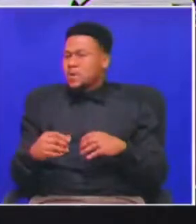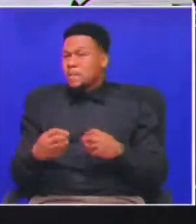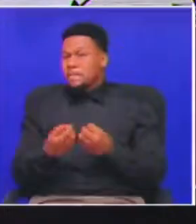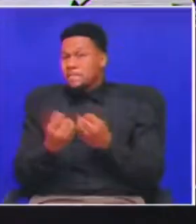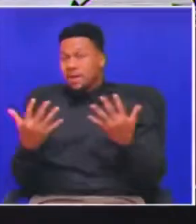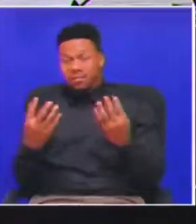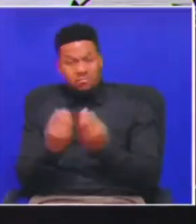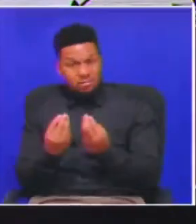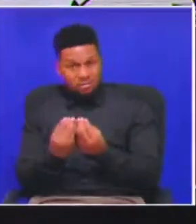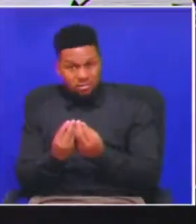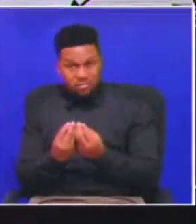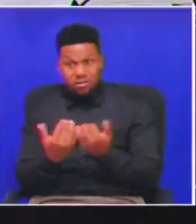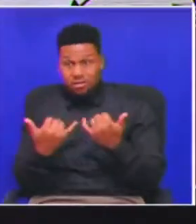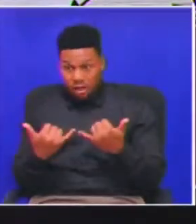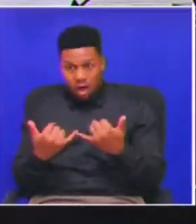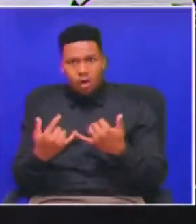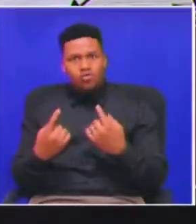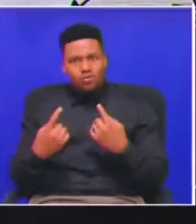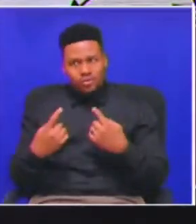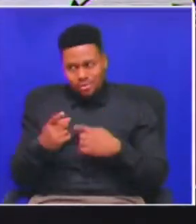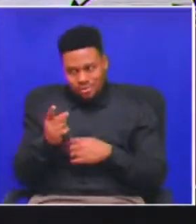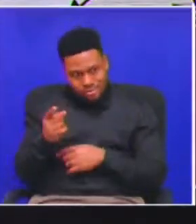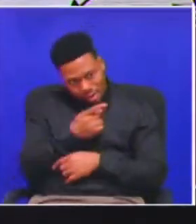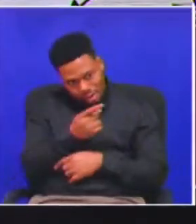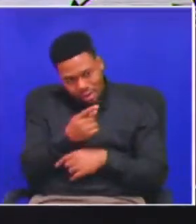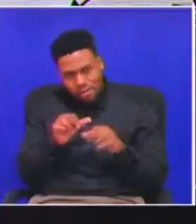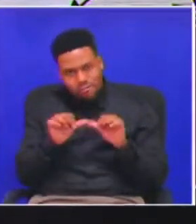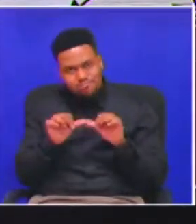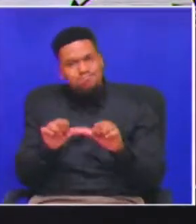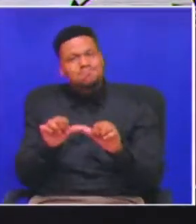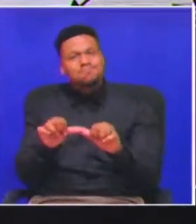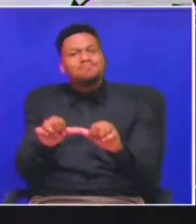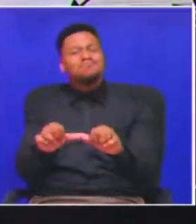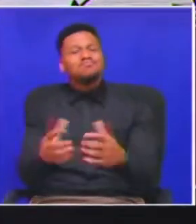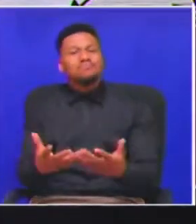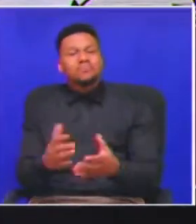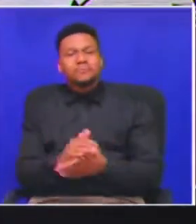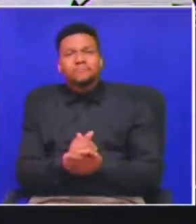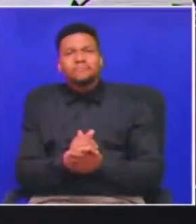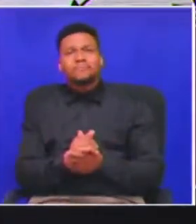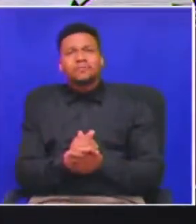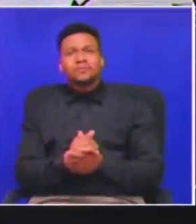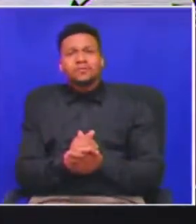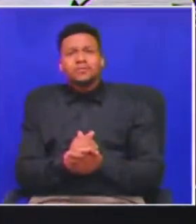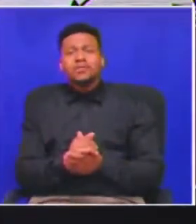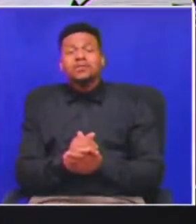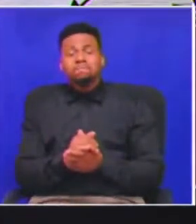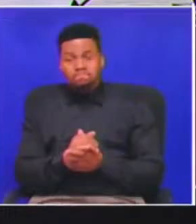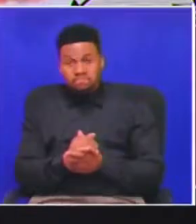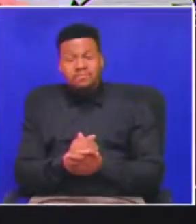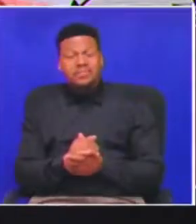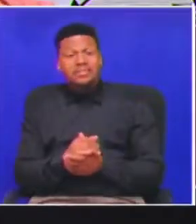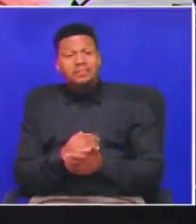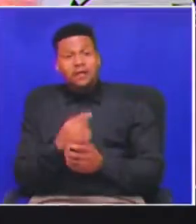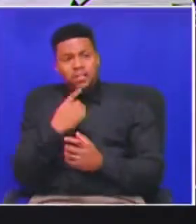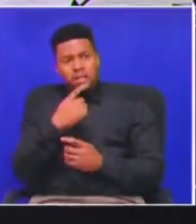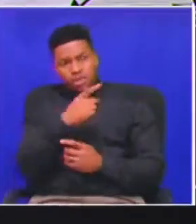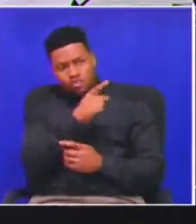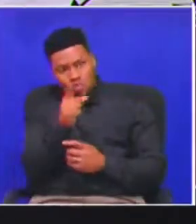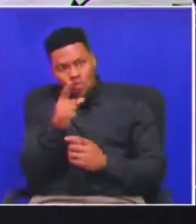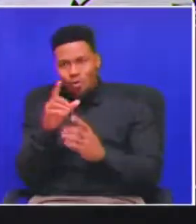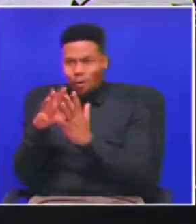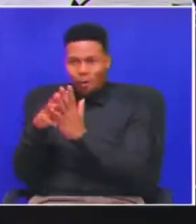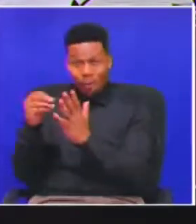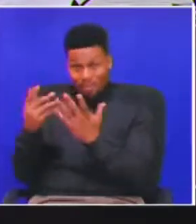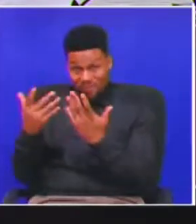they are continuing with it. And they say, we can see that you have copied what we have sought to do. You are